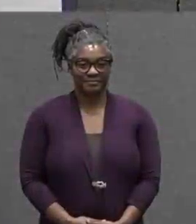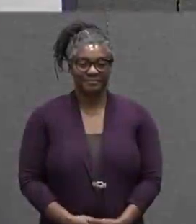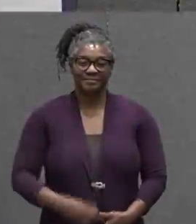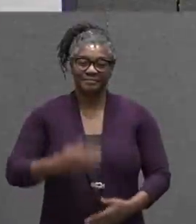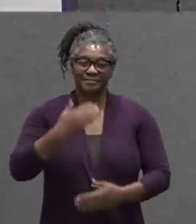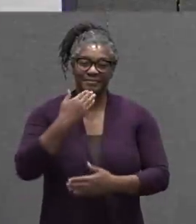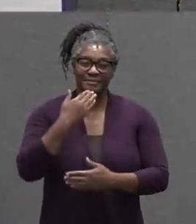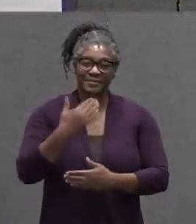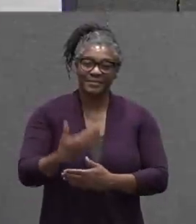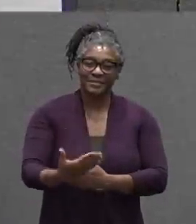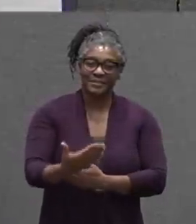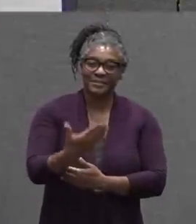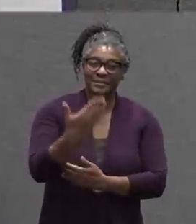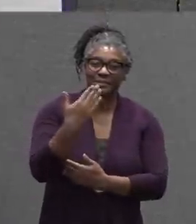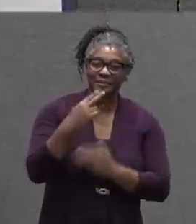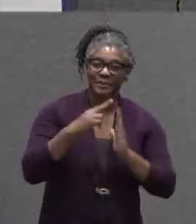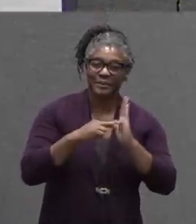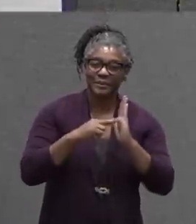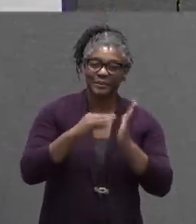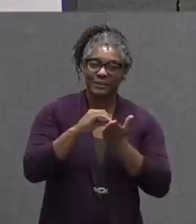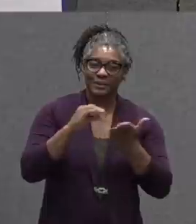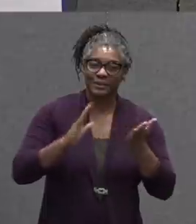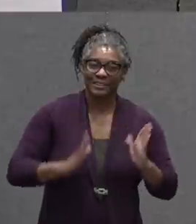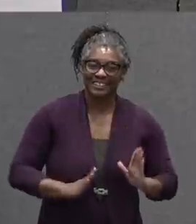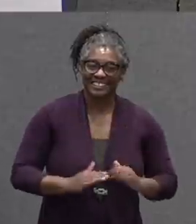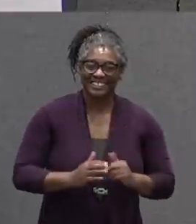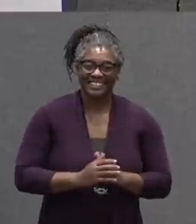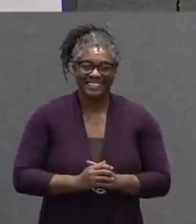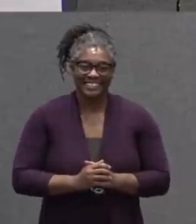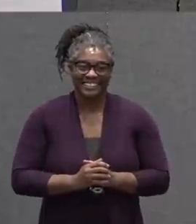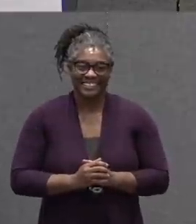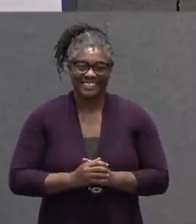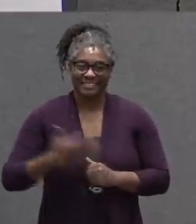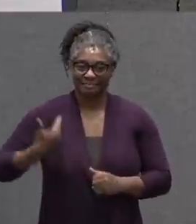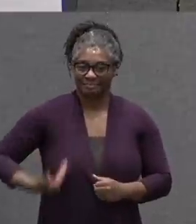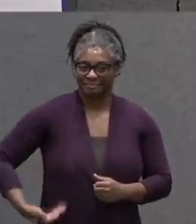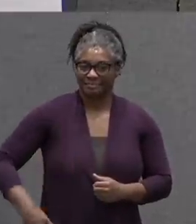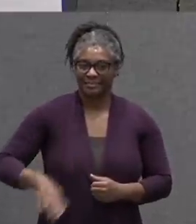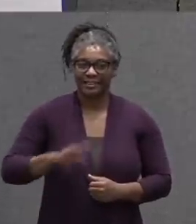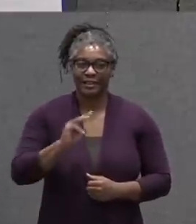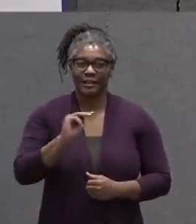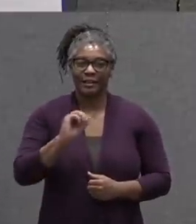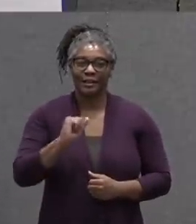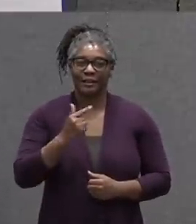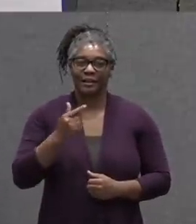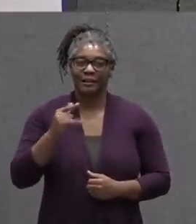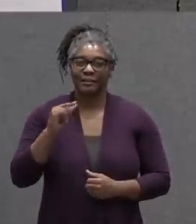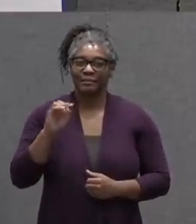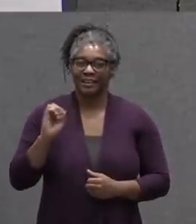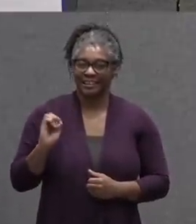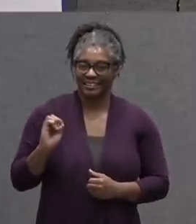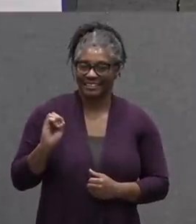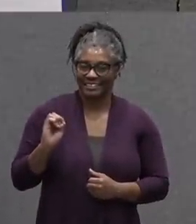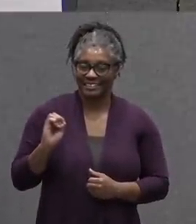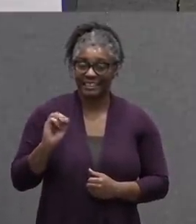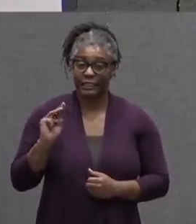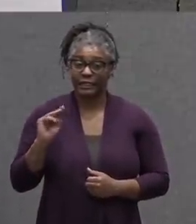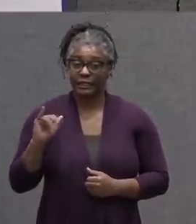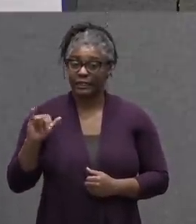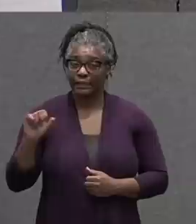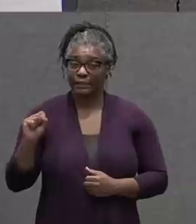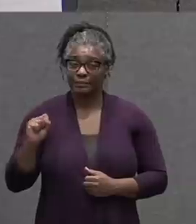Good morning, literacy learners. This is Miss Maggie. Miss Q just read us a